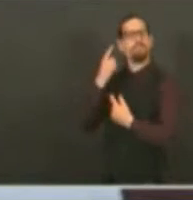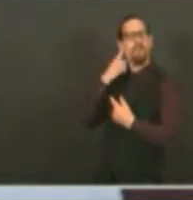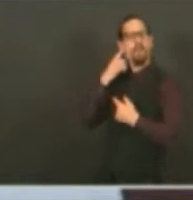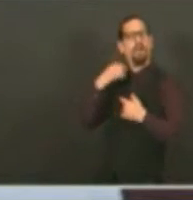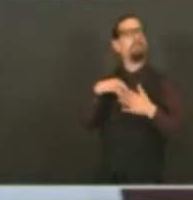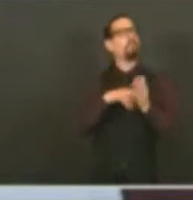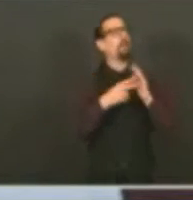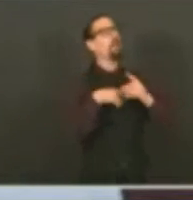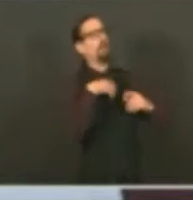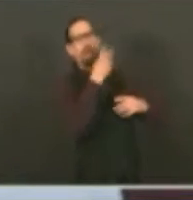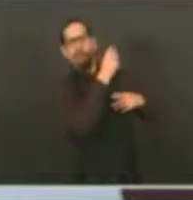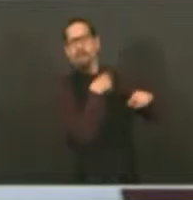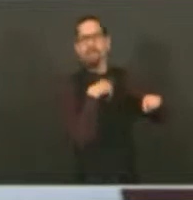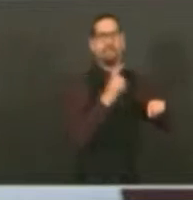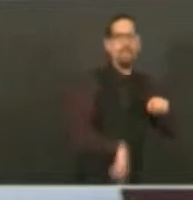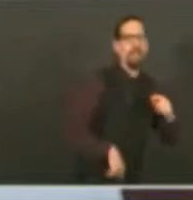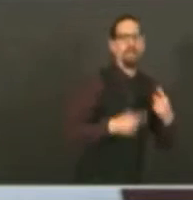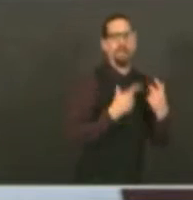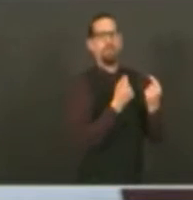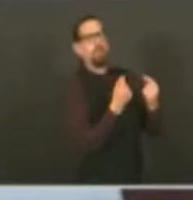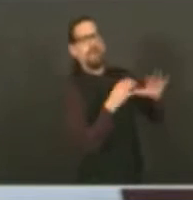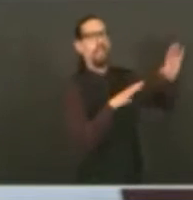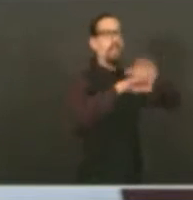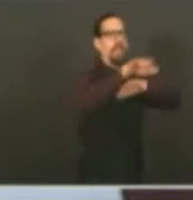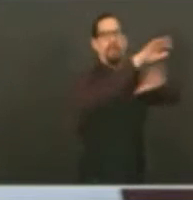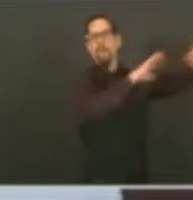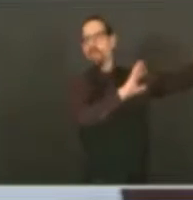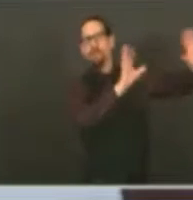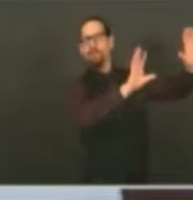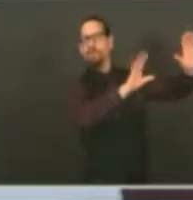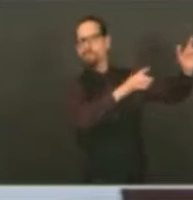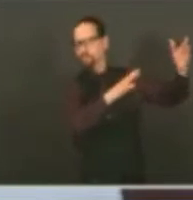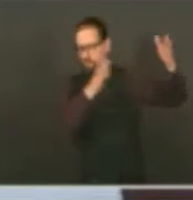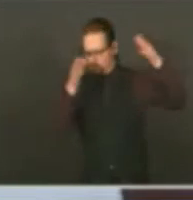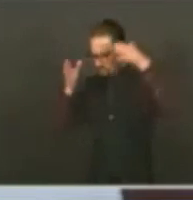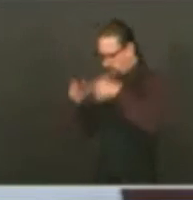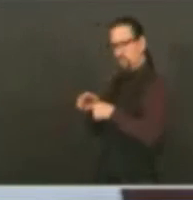are going to do to protect your household.